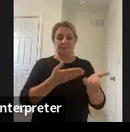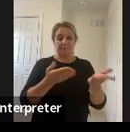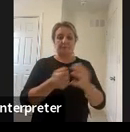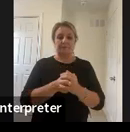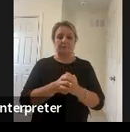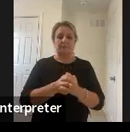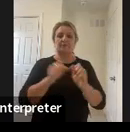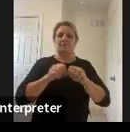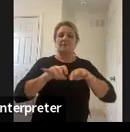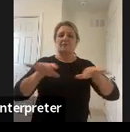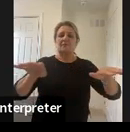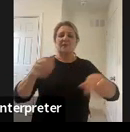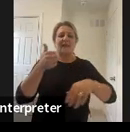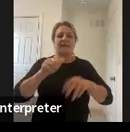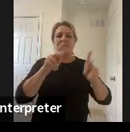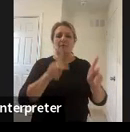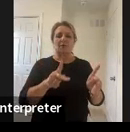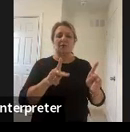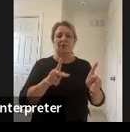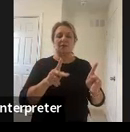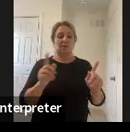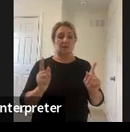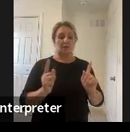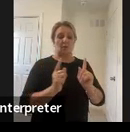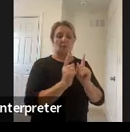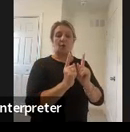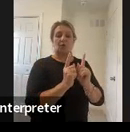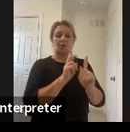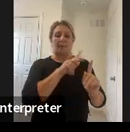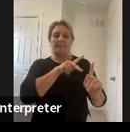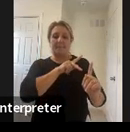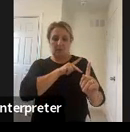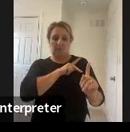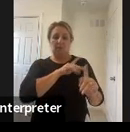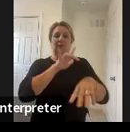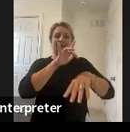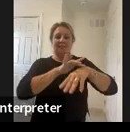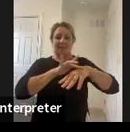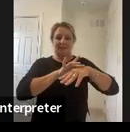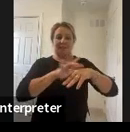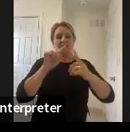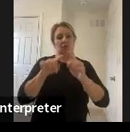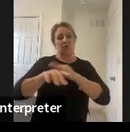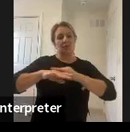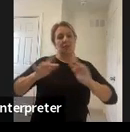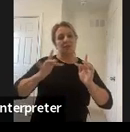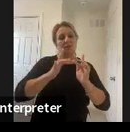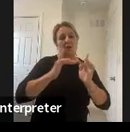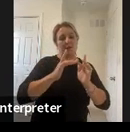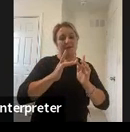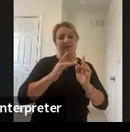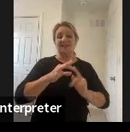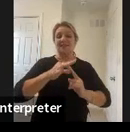Monkeypox can spread to anyone through close, personal, skin-to-skin contact, especially direct contact with the